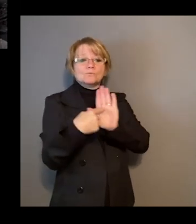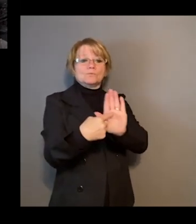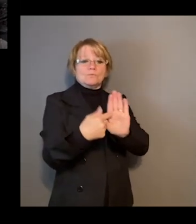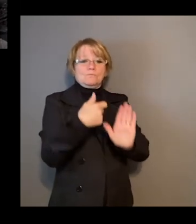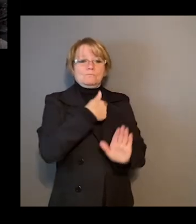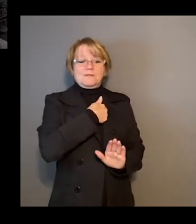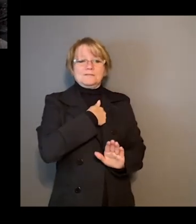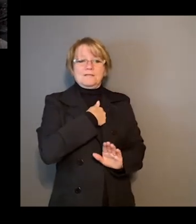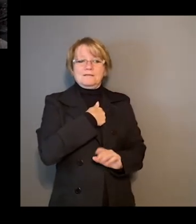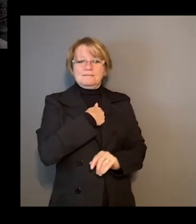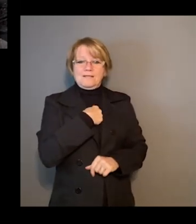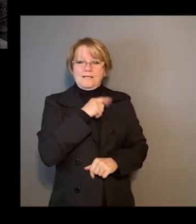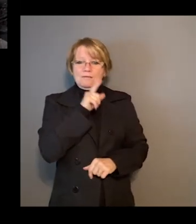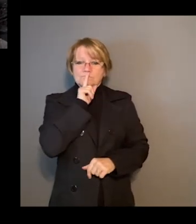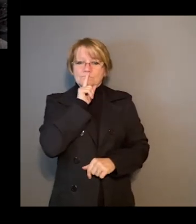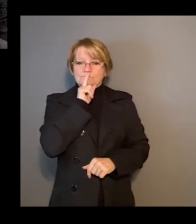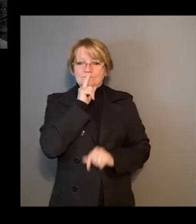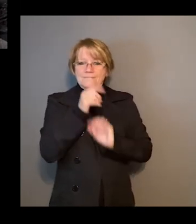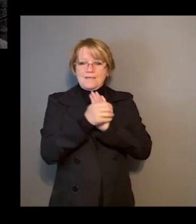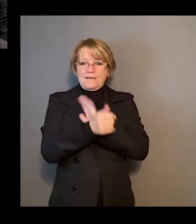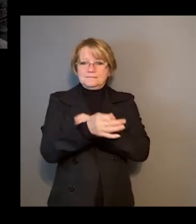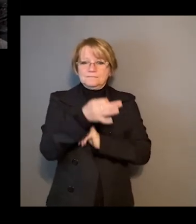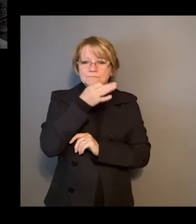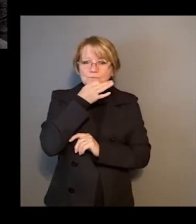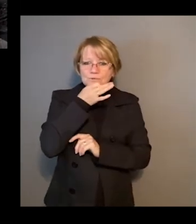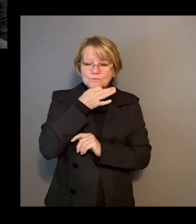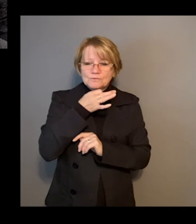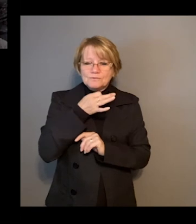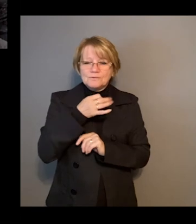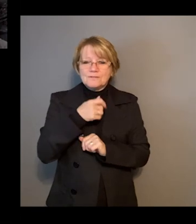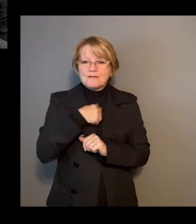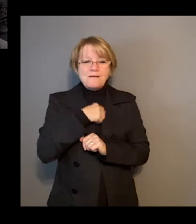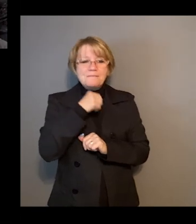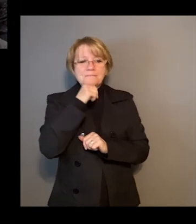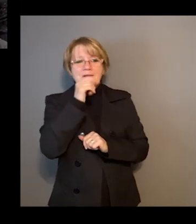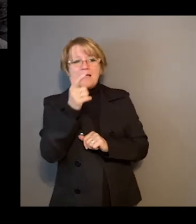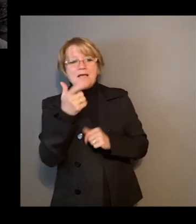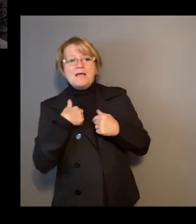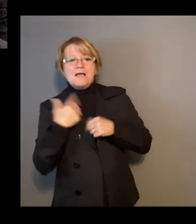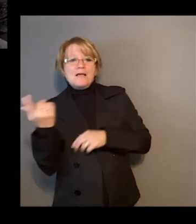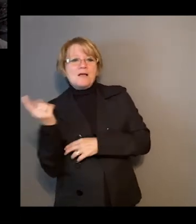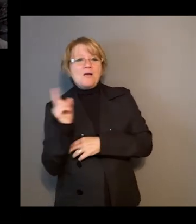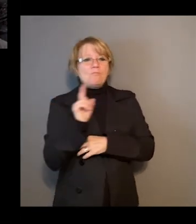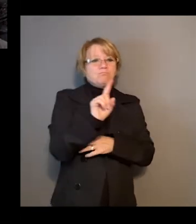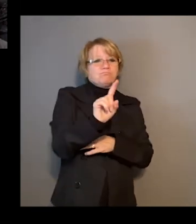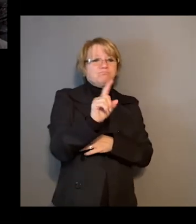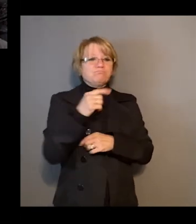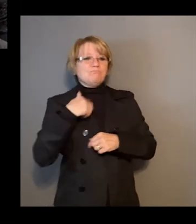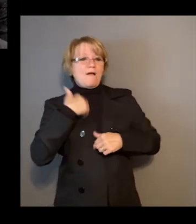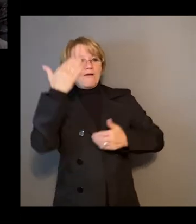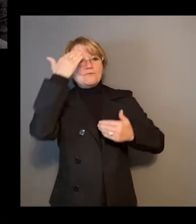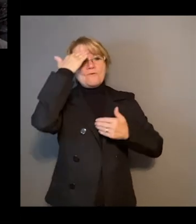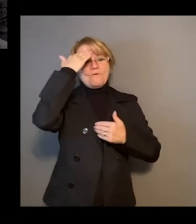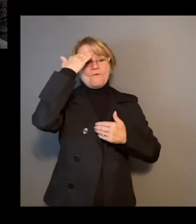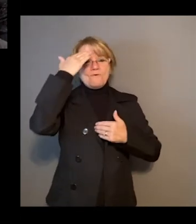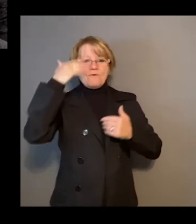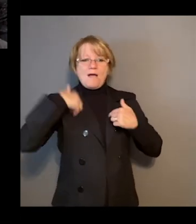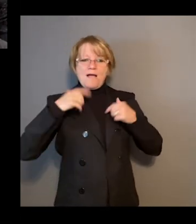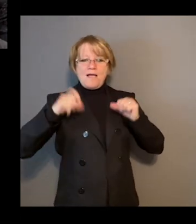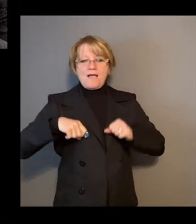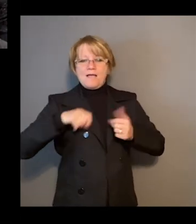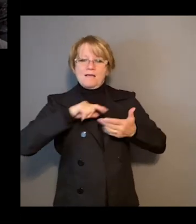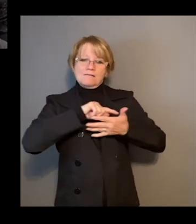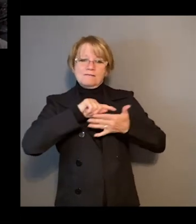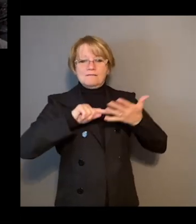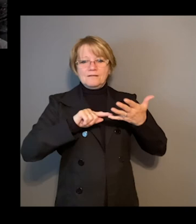really put myself out there as this untouchable, you know, expert who is